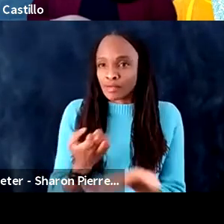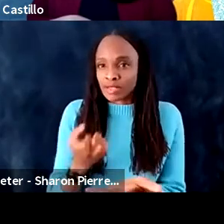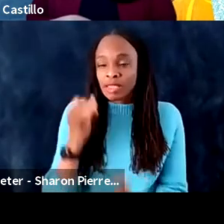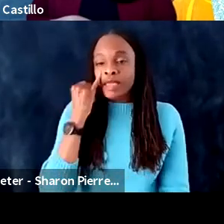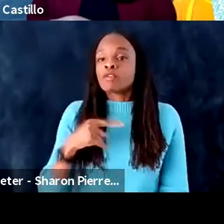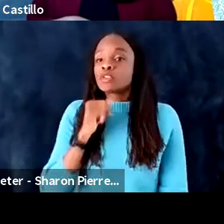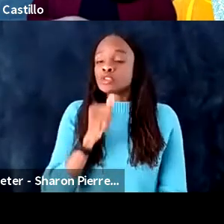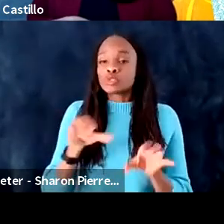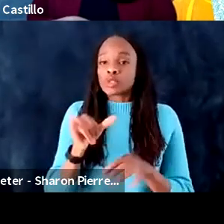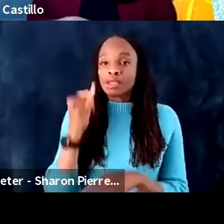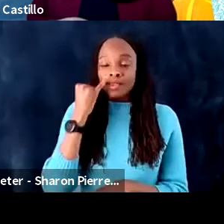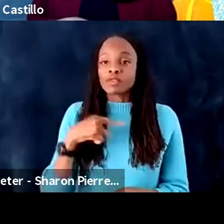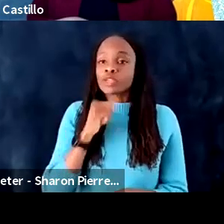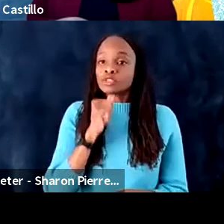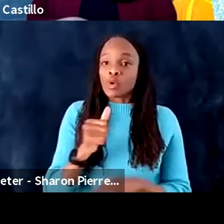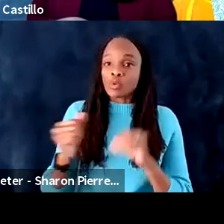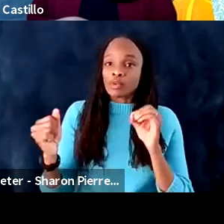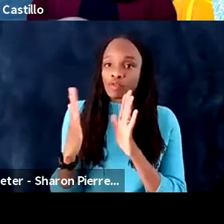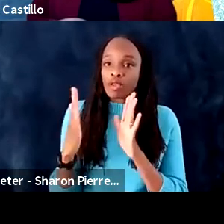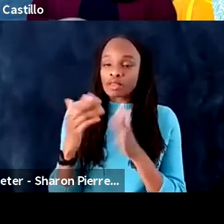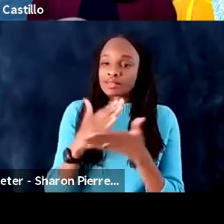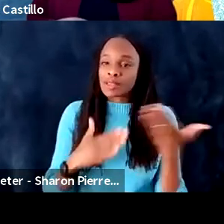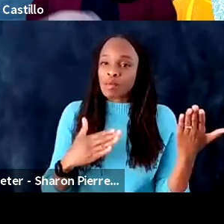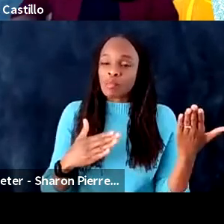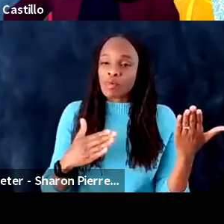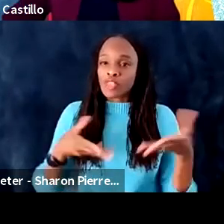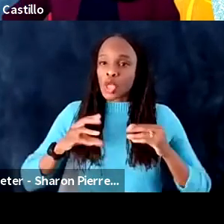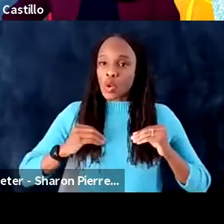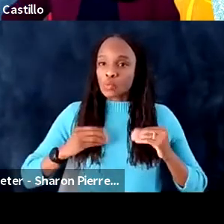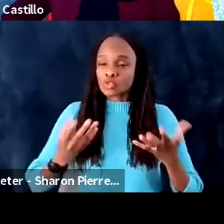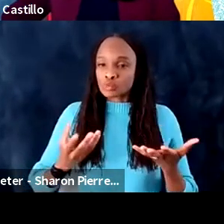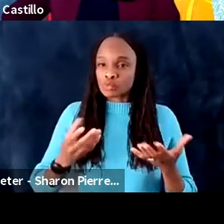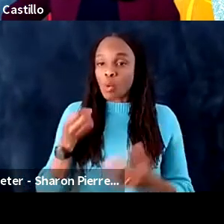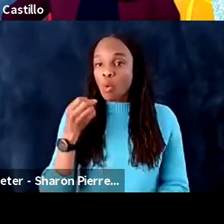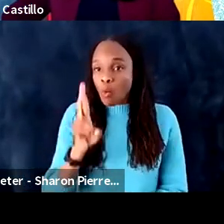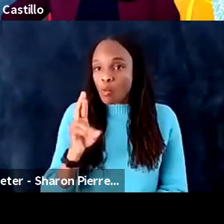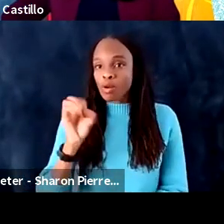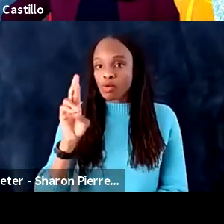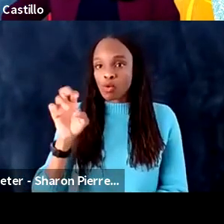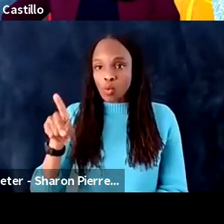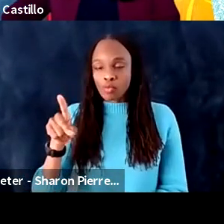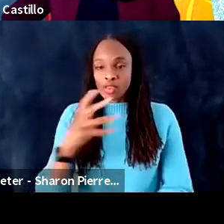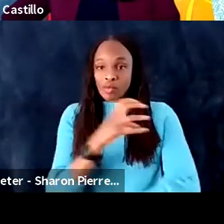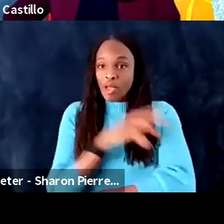that, if we don't confront some of the ownership or corporate power that has taken over our